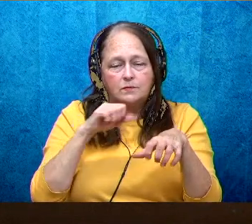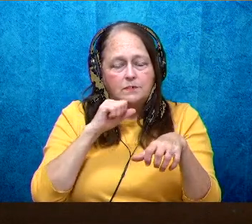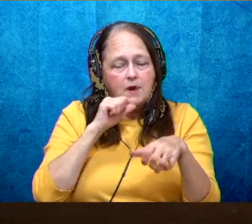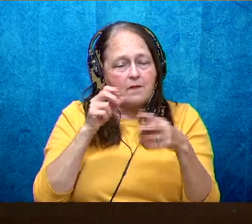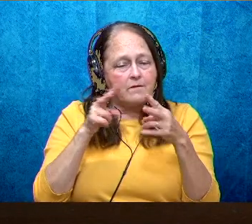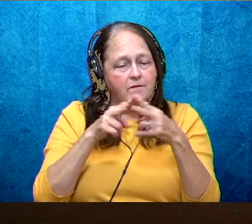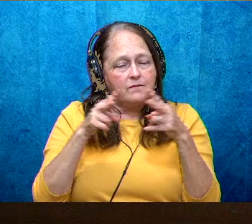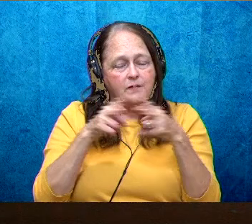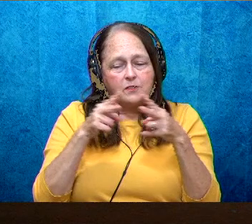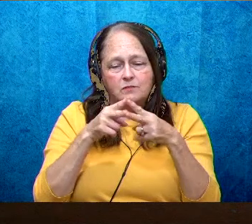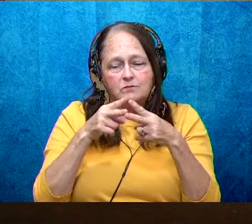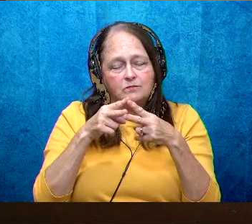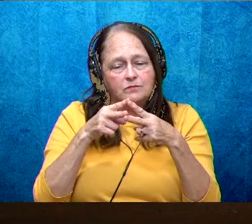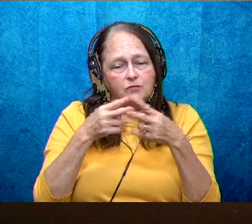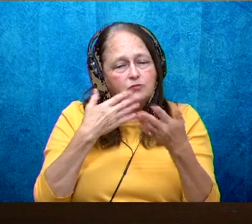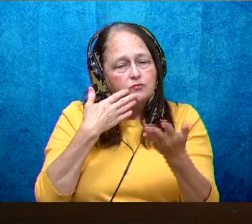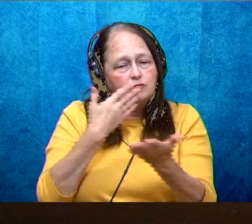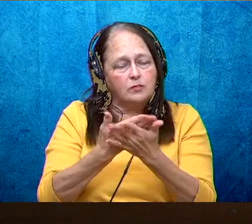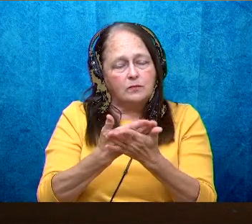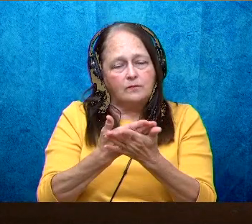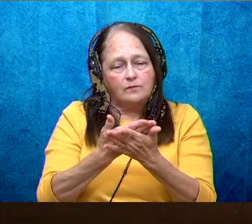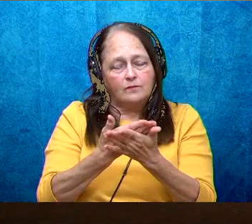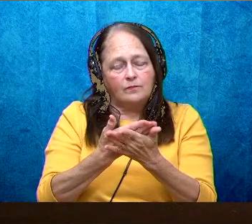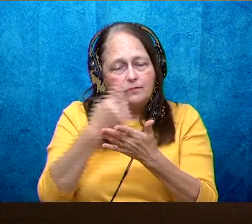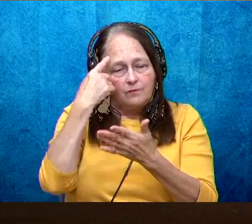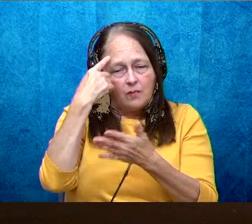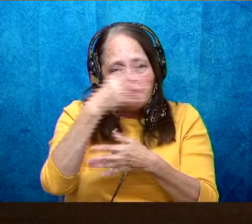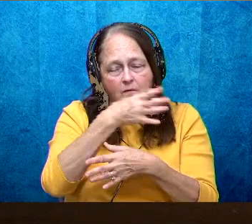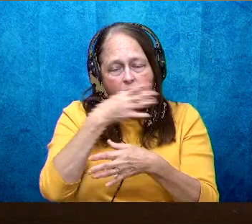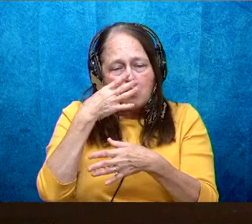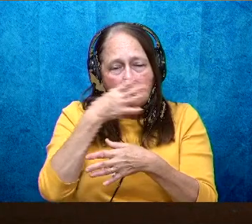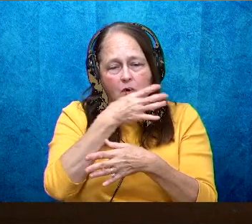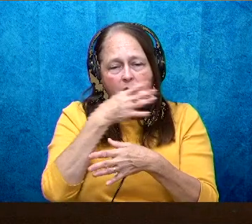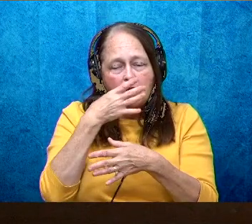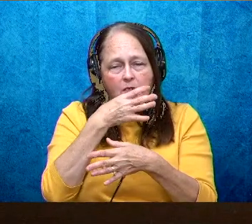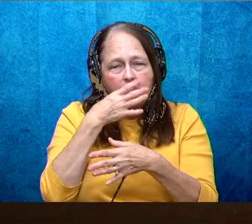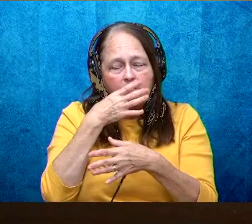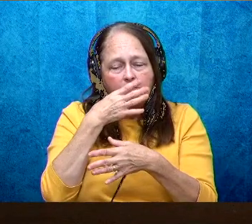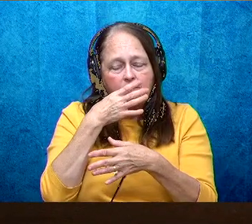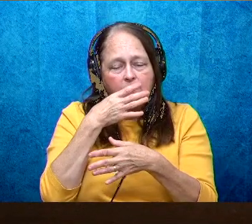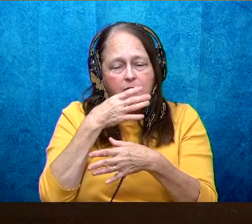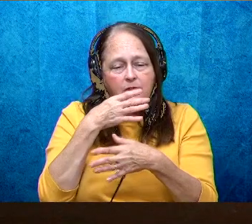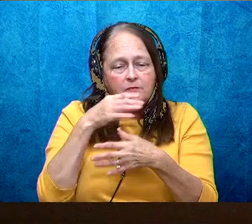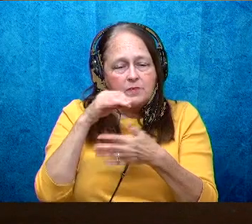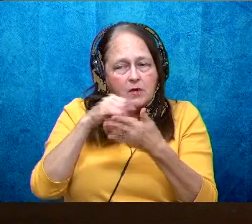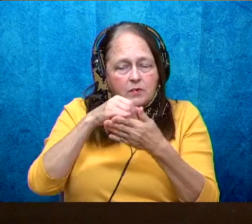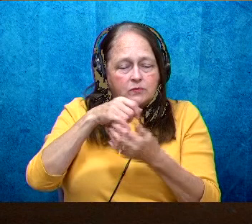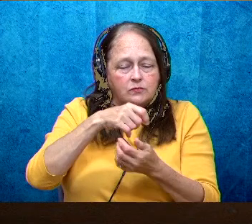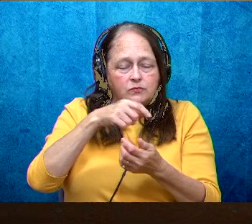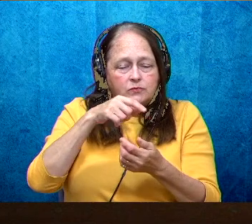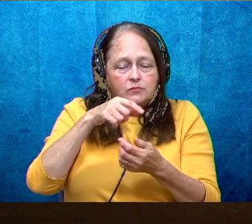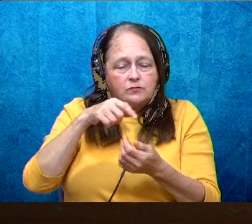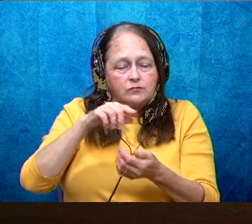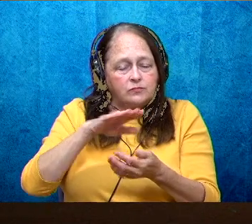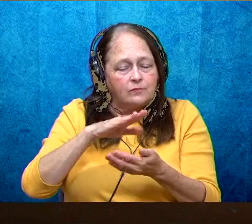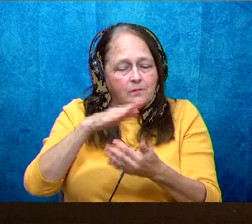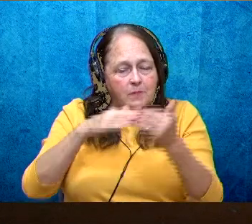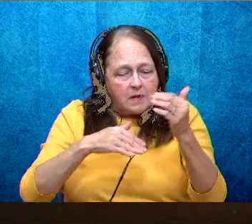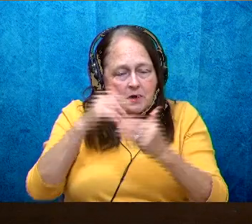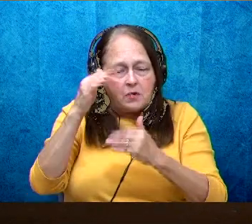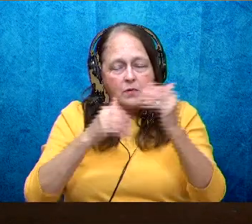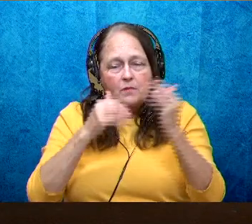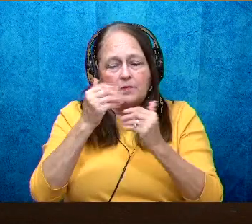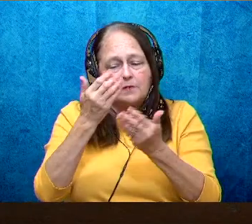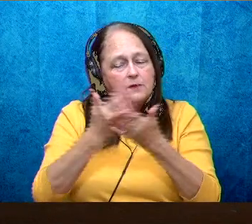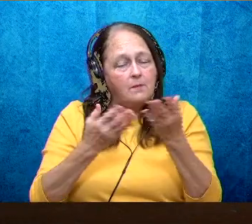very conducive or good for farming or mining or drilling or construction. So some